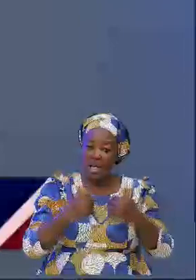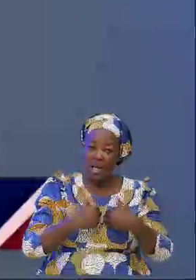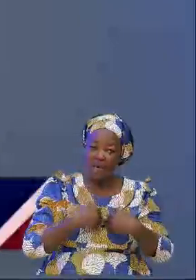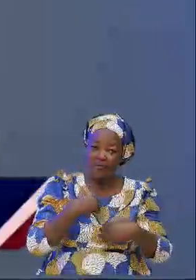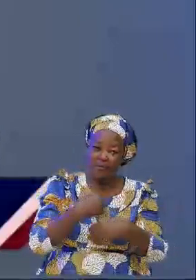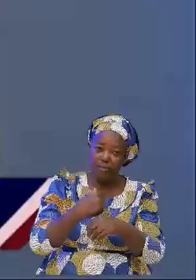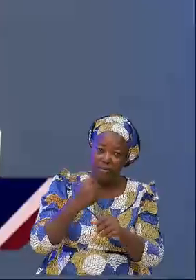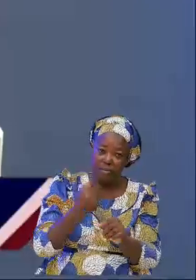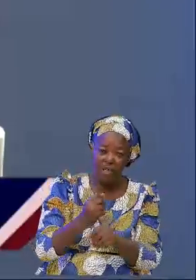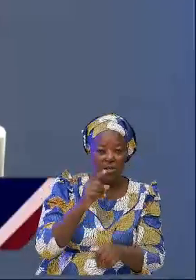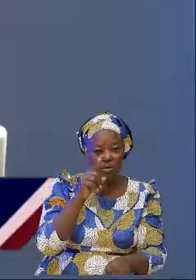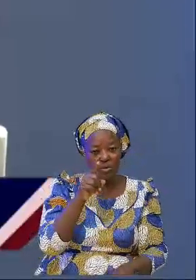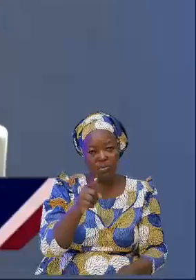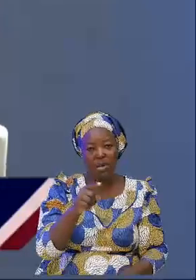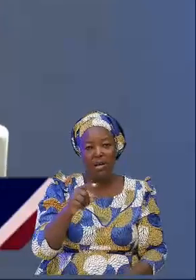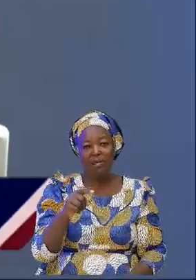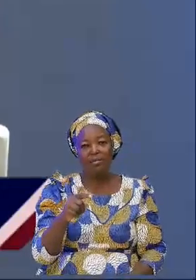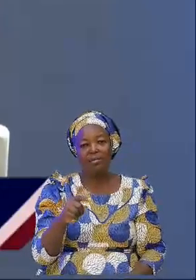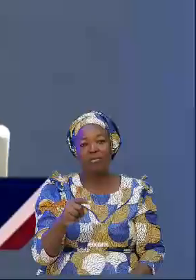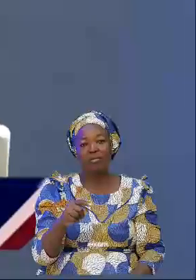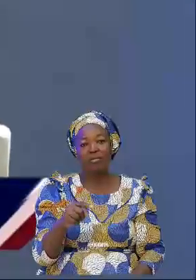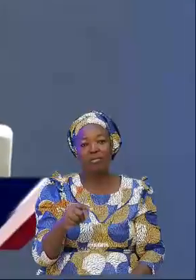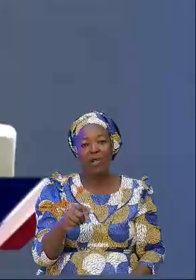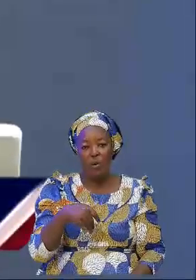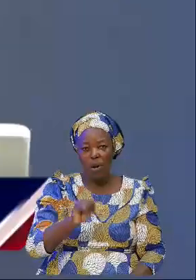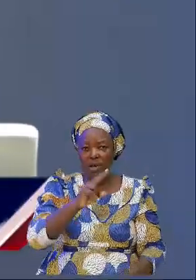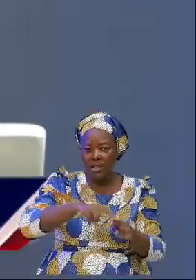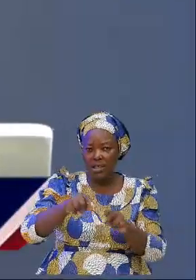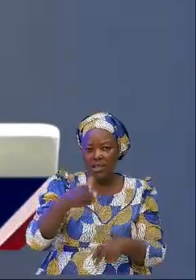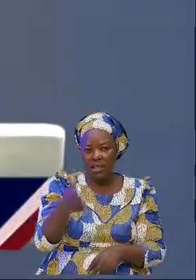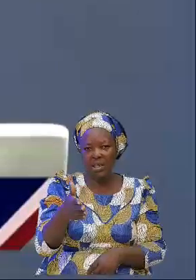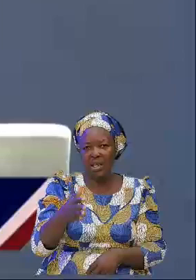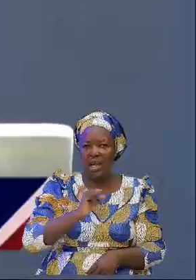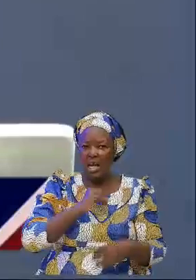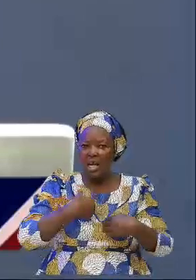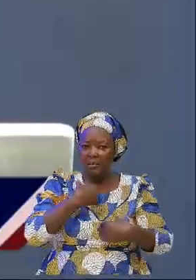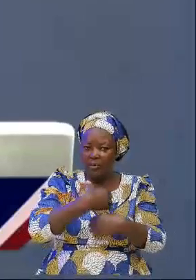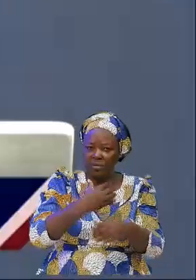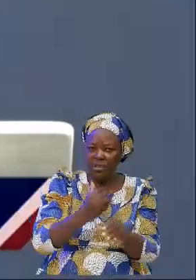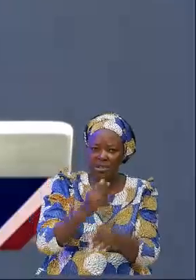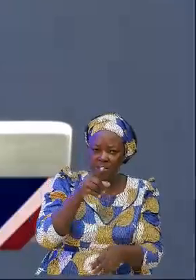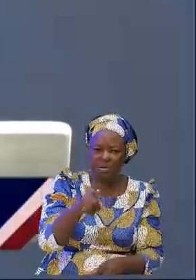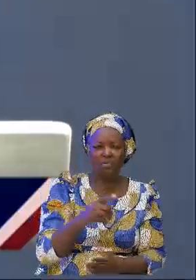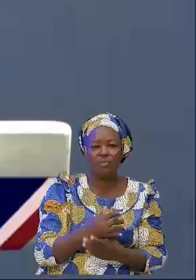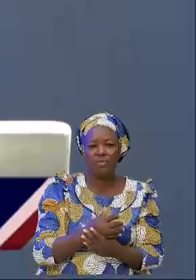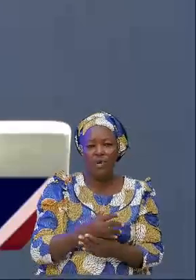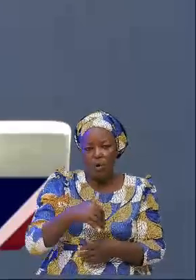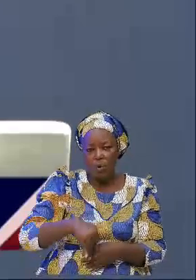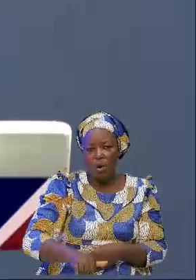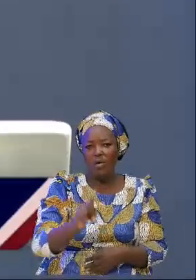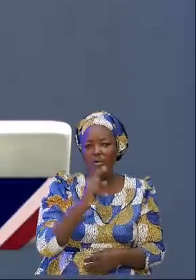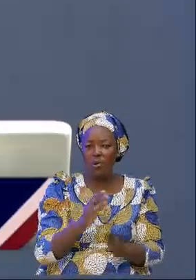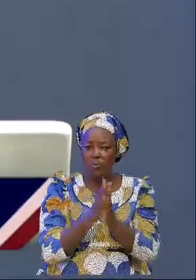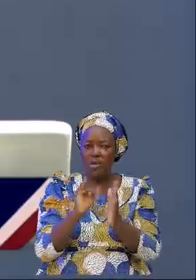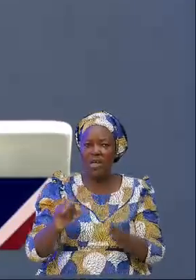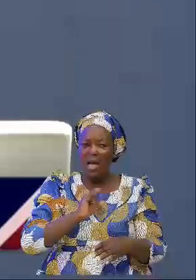For behold, I have made thee. While you're sitting down there, I